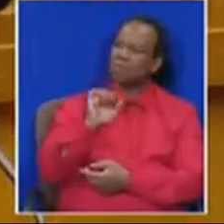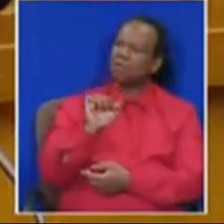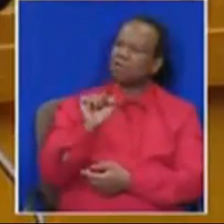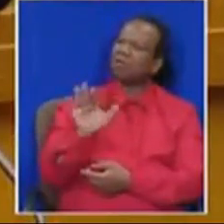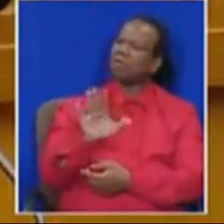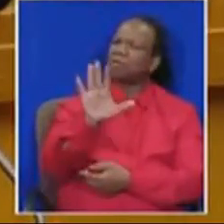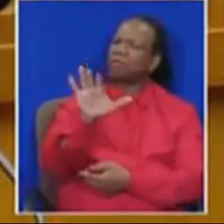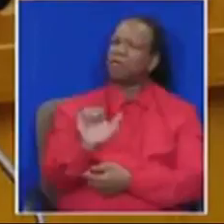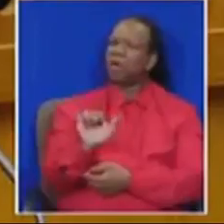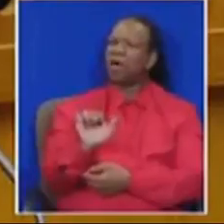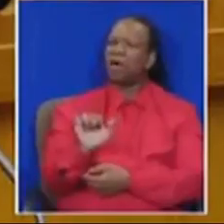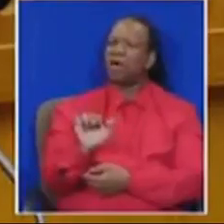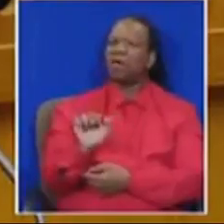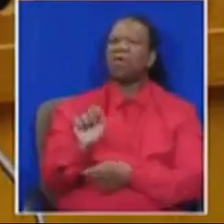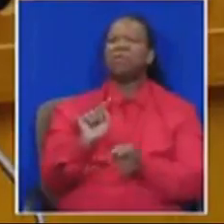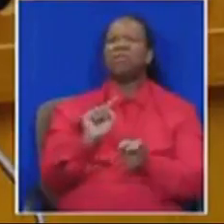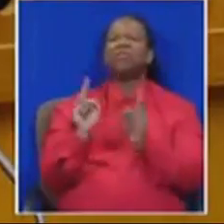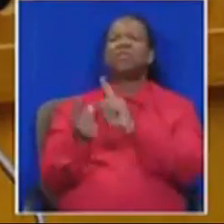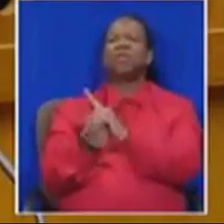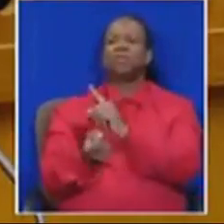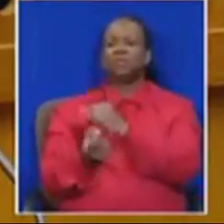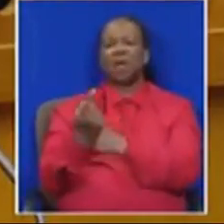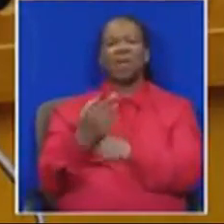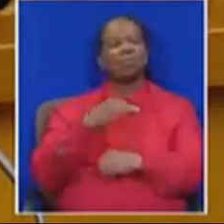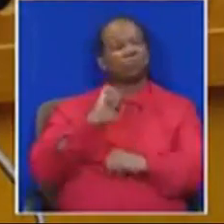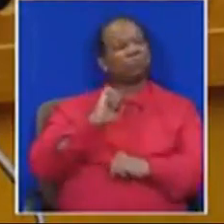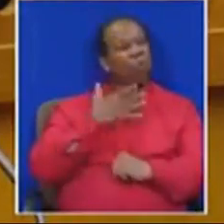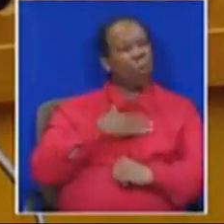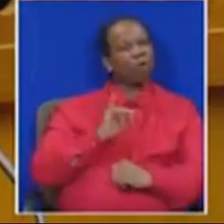South Africa, and that is what they find attractive.